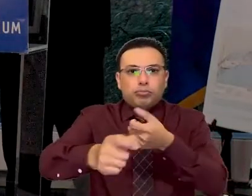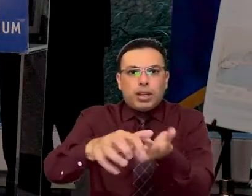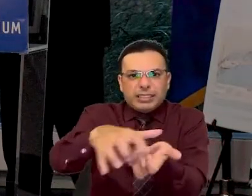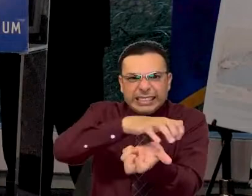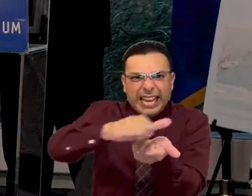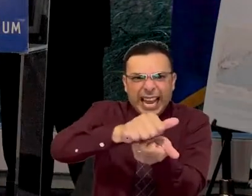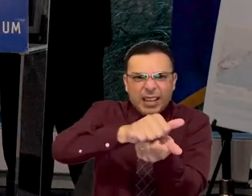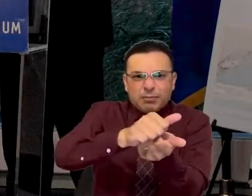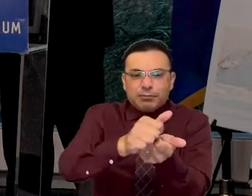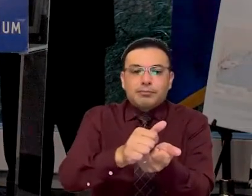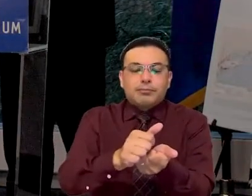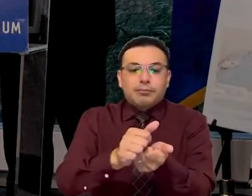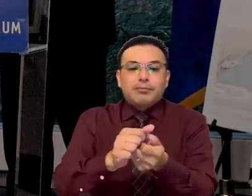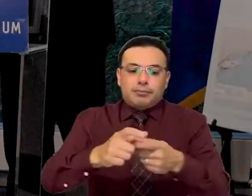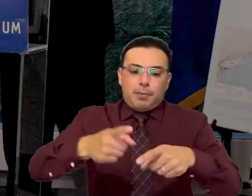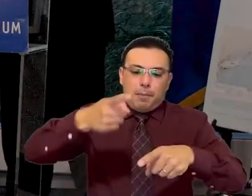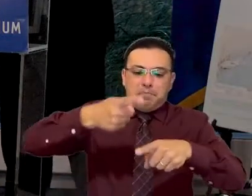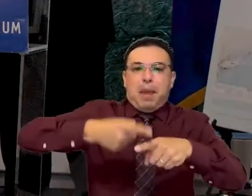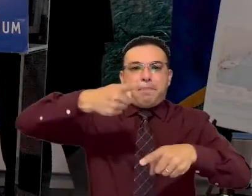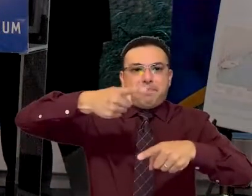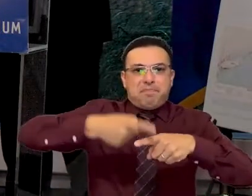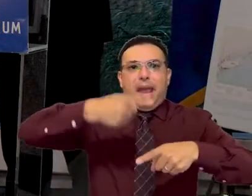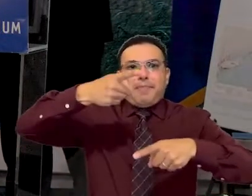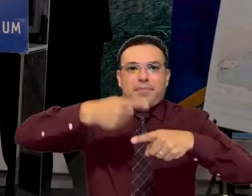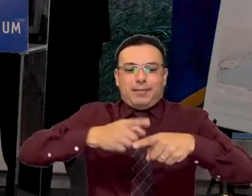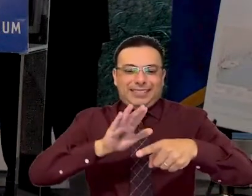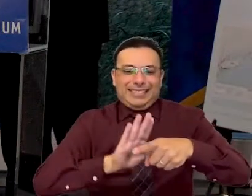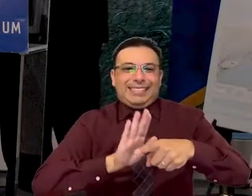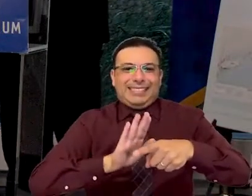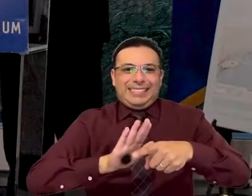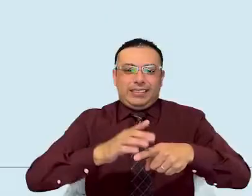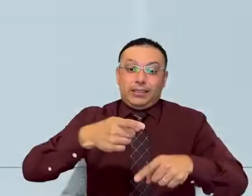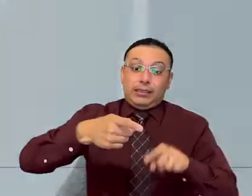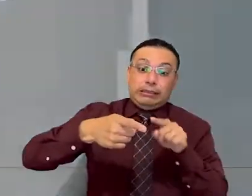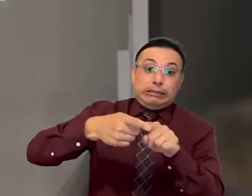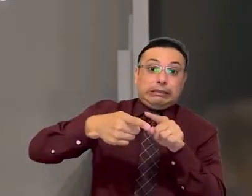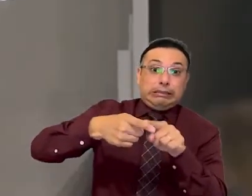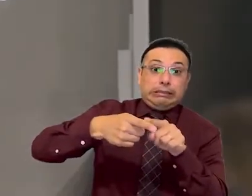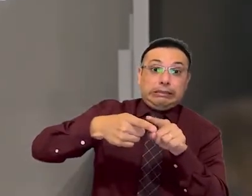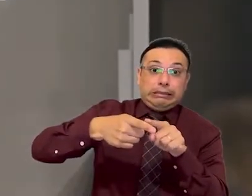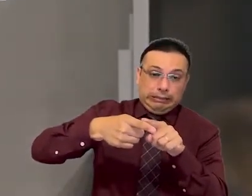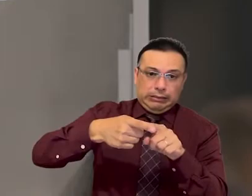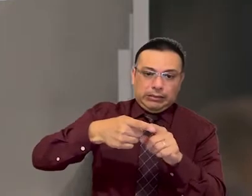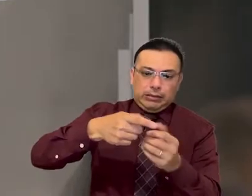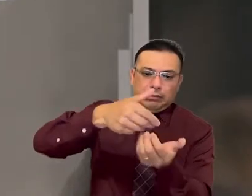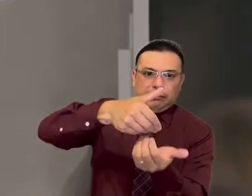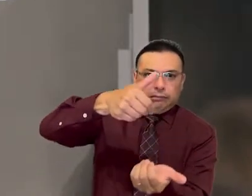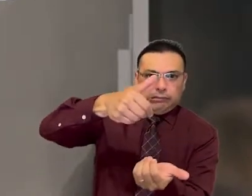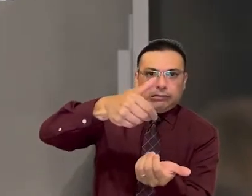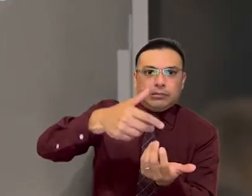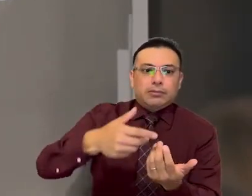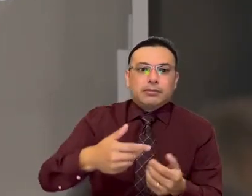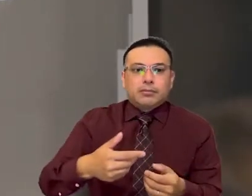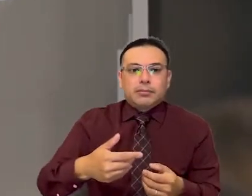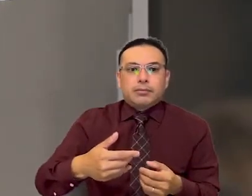only the existing asset, but anything that would happen on top, say if a net or an anchor was dragging.